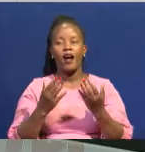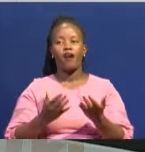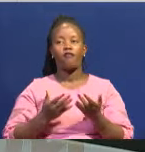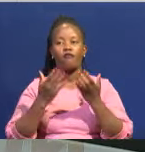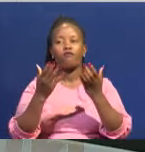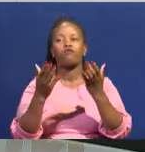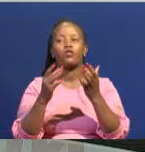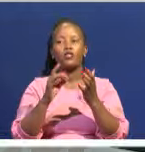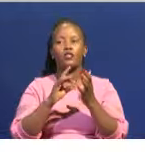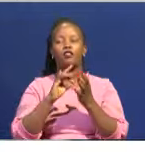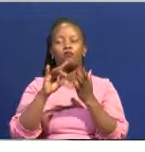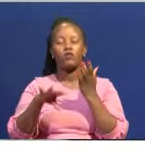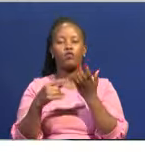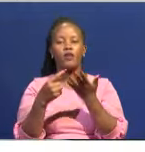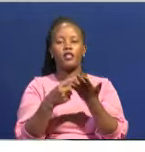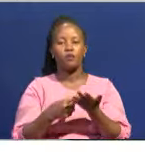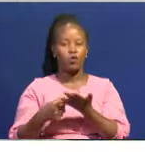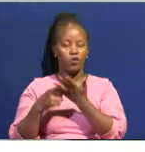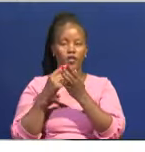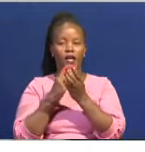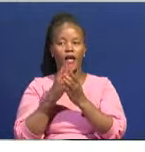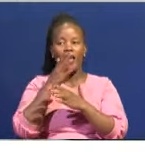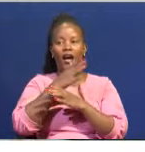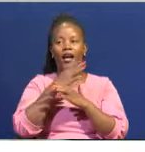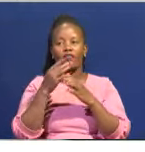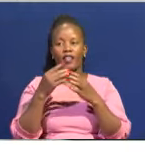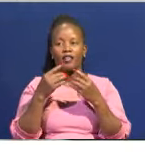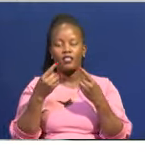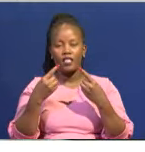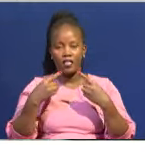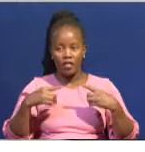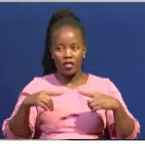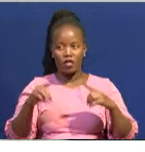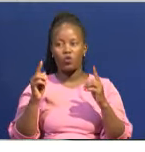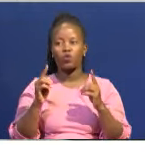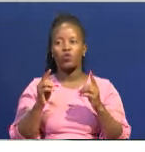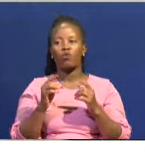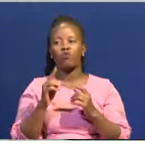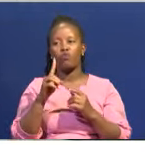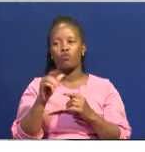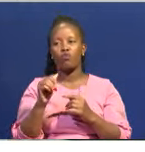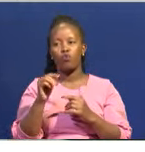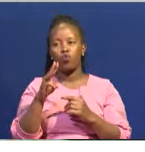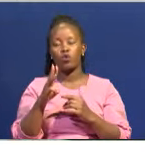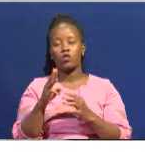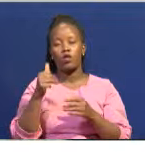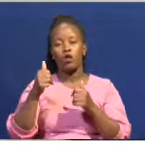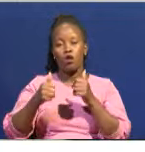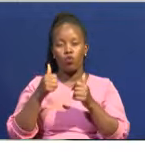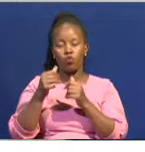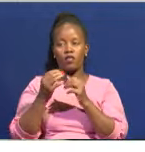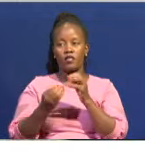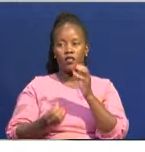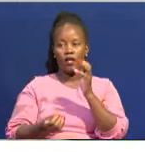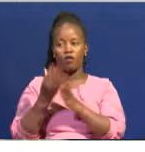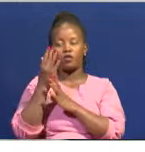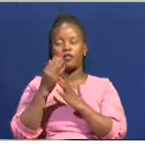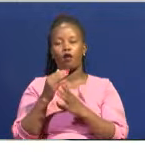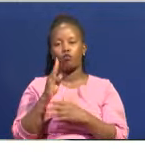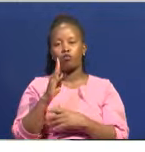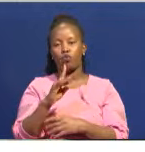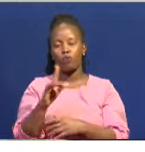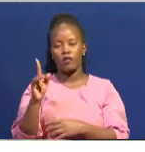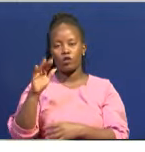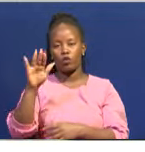Yoon Suk-yeol over his declaration of martial law. Six opposition parties lodged the bill in Parliament